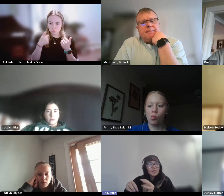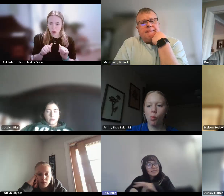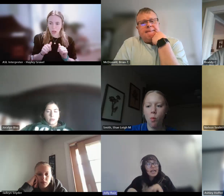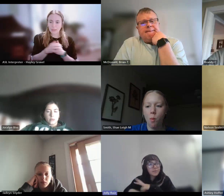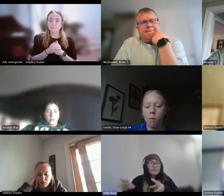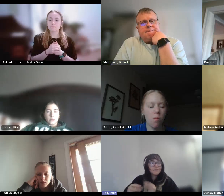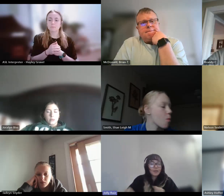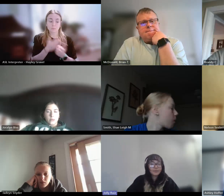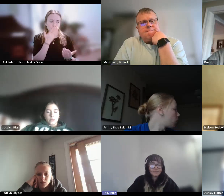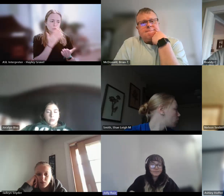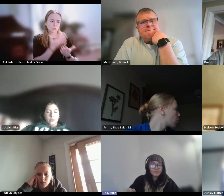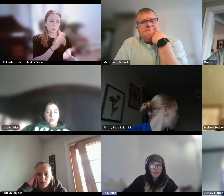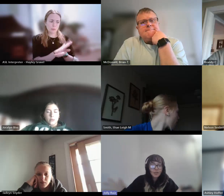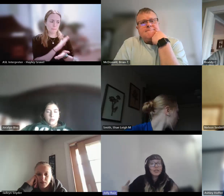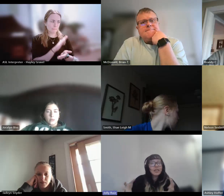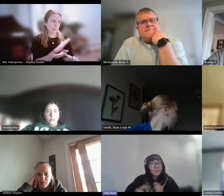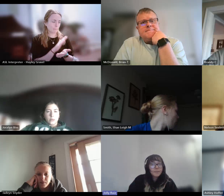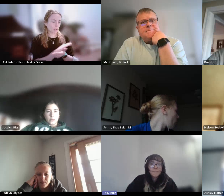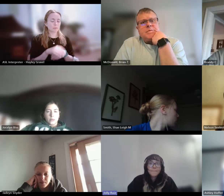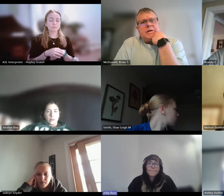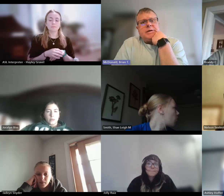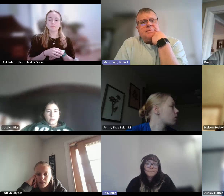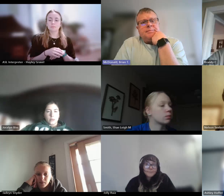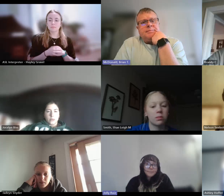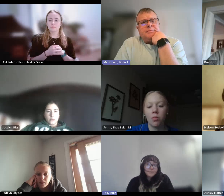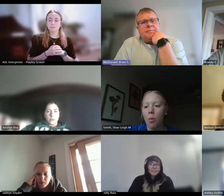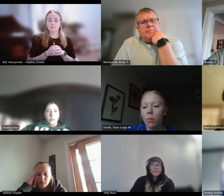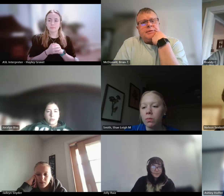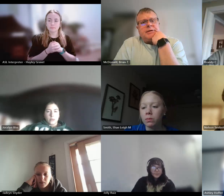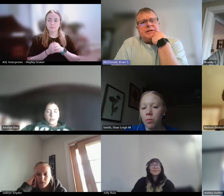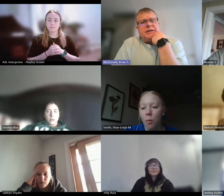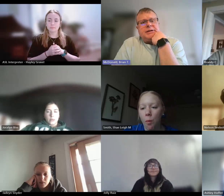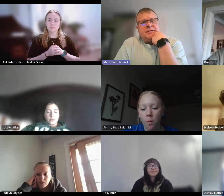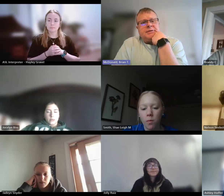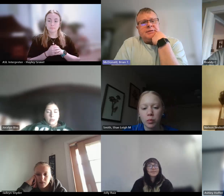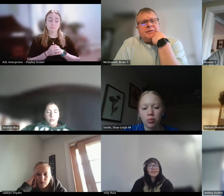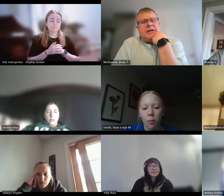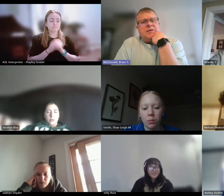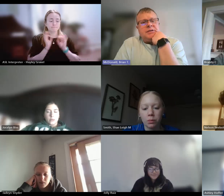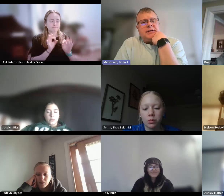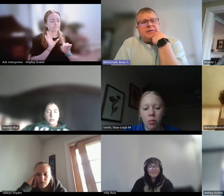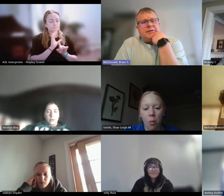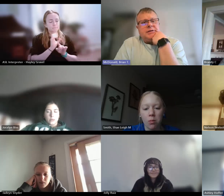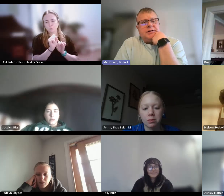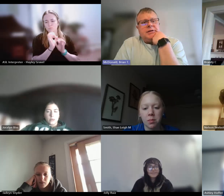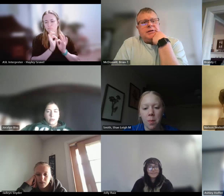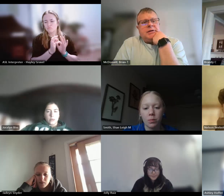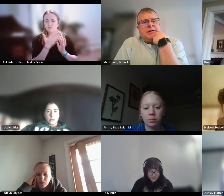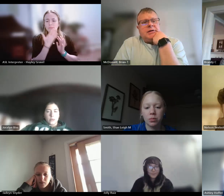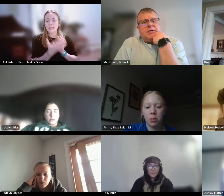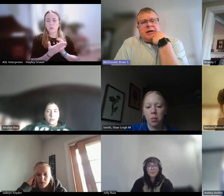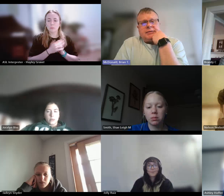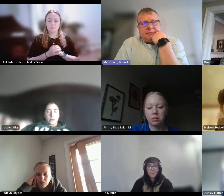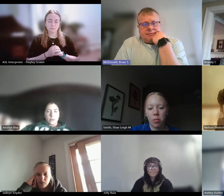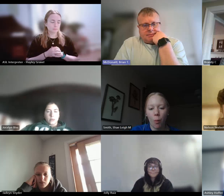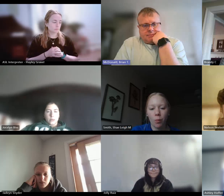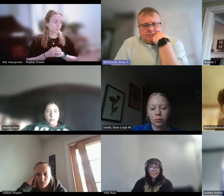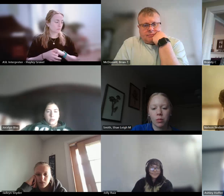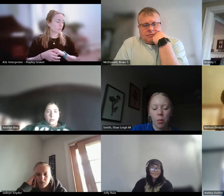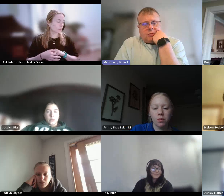that type of cleanup. Yeah. Outstanding. Thank you for that. All